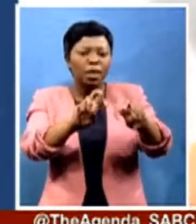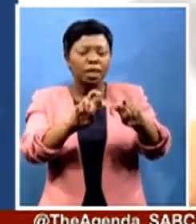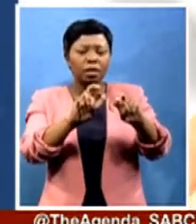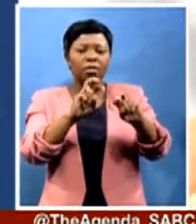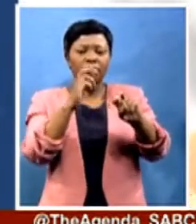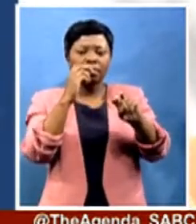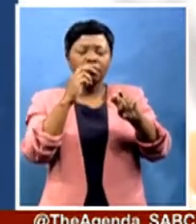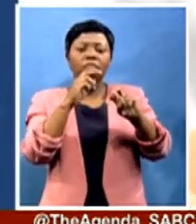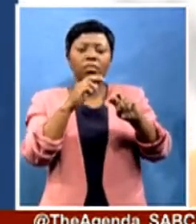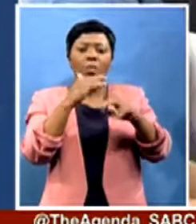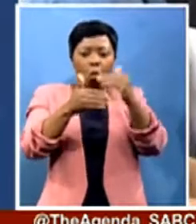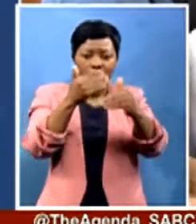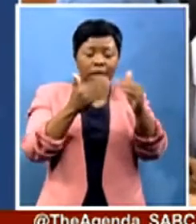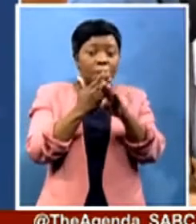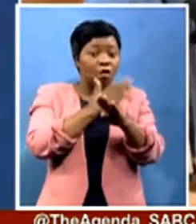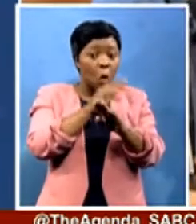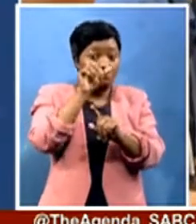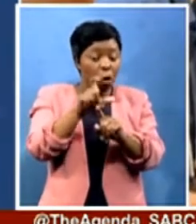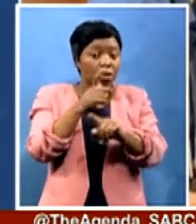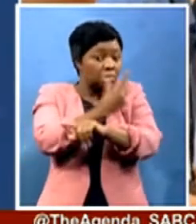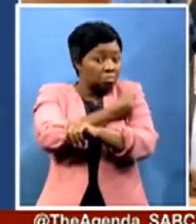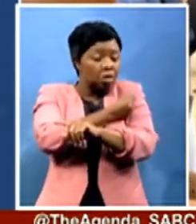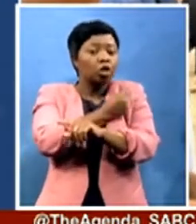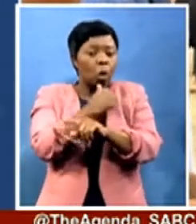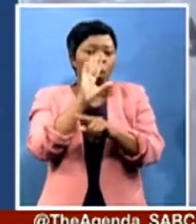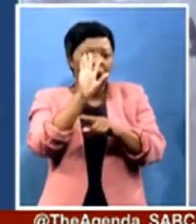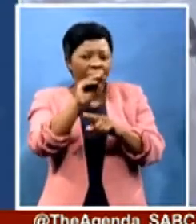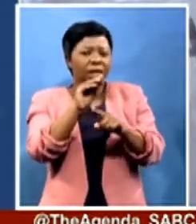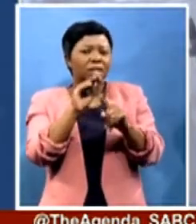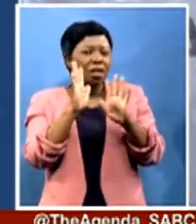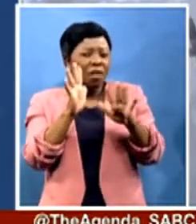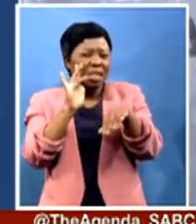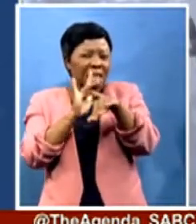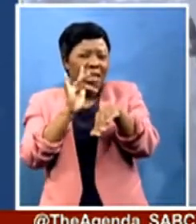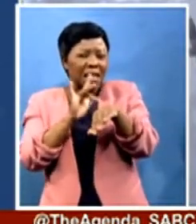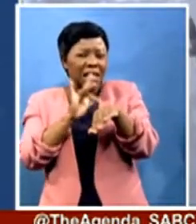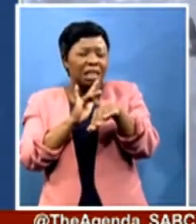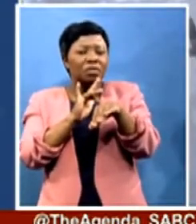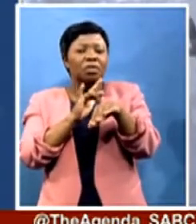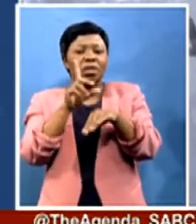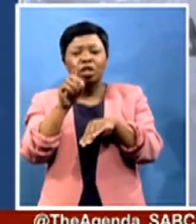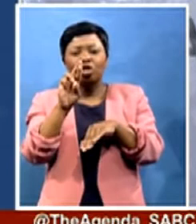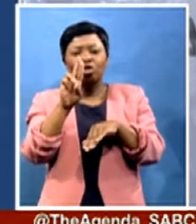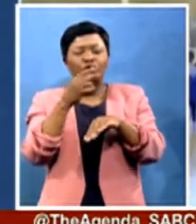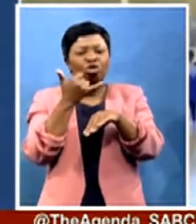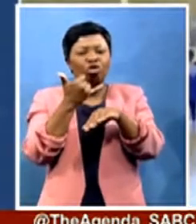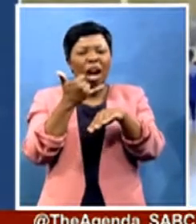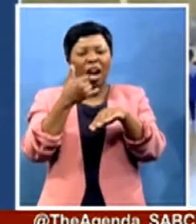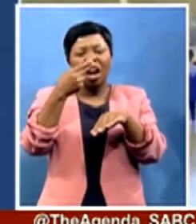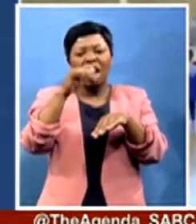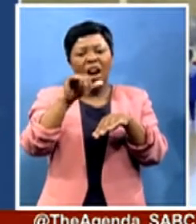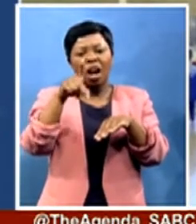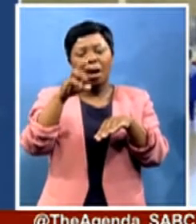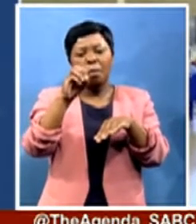whether anyone has had a previous sensitivity to a drug called heparin, because that is also associated with clots, and